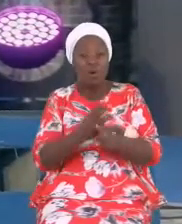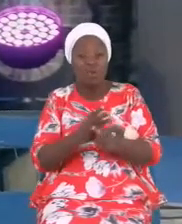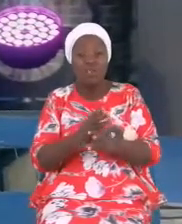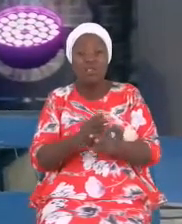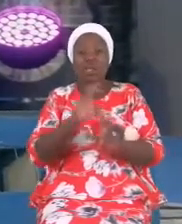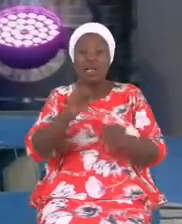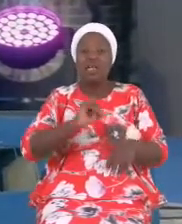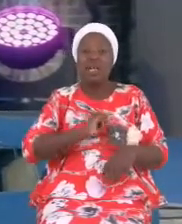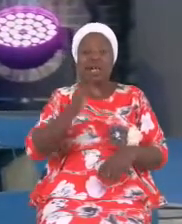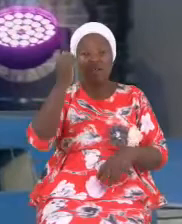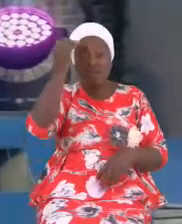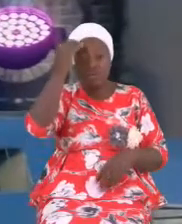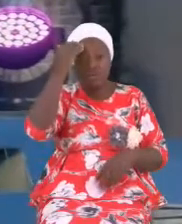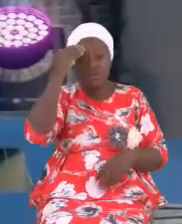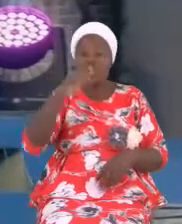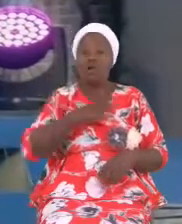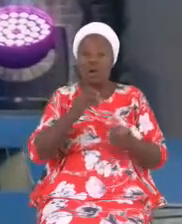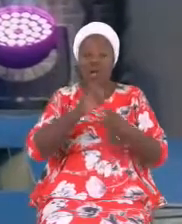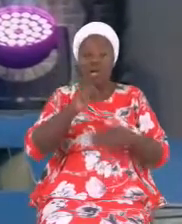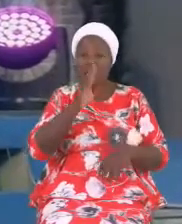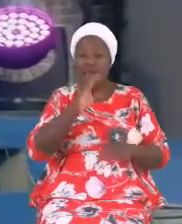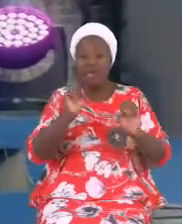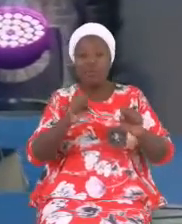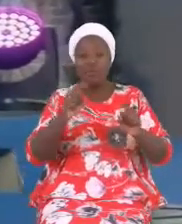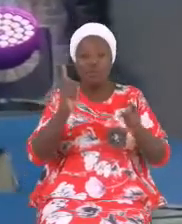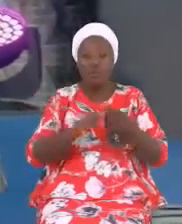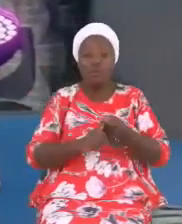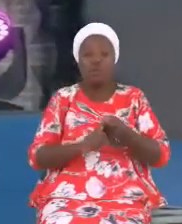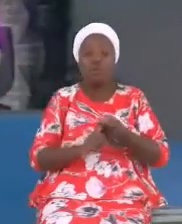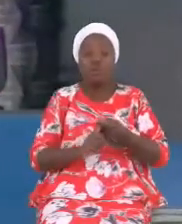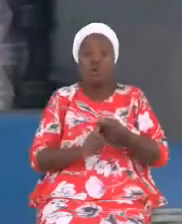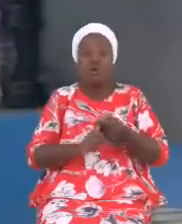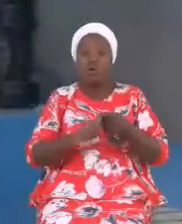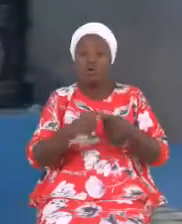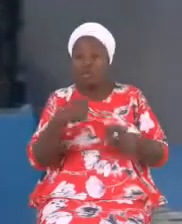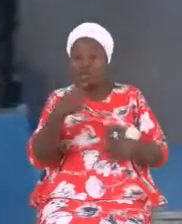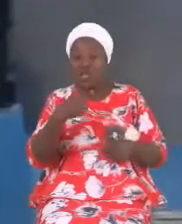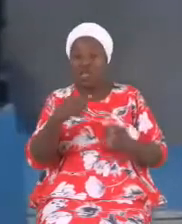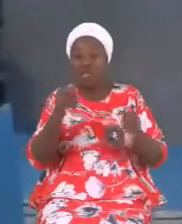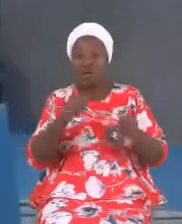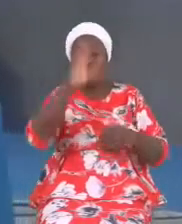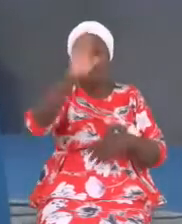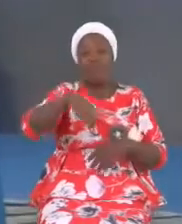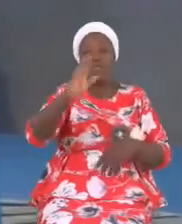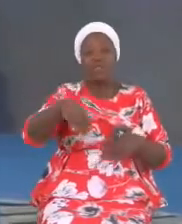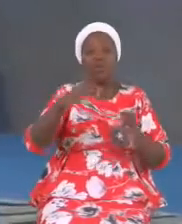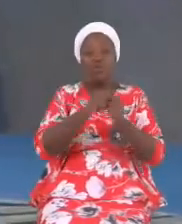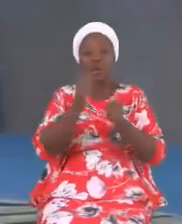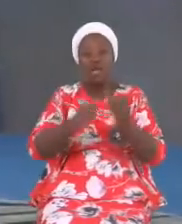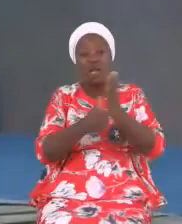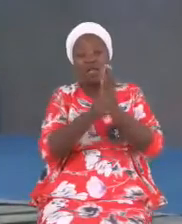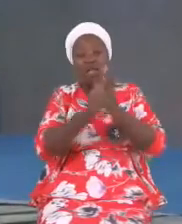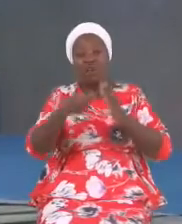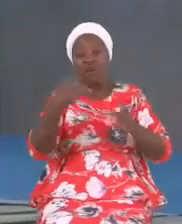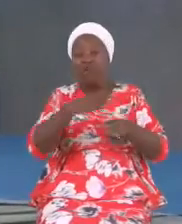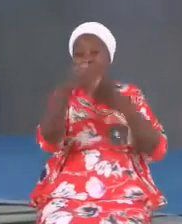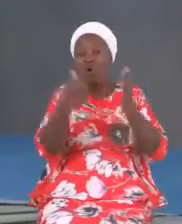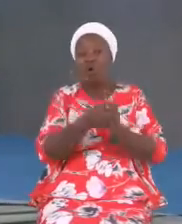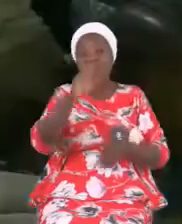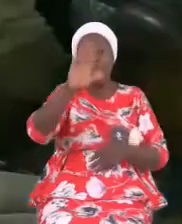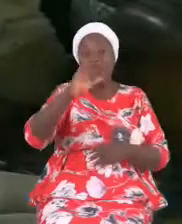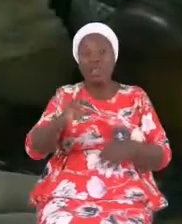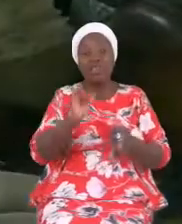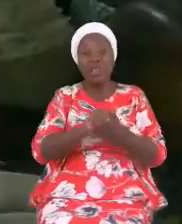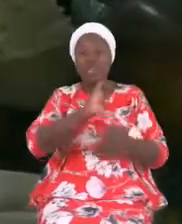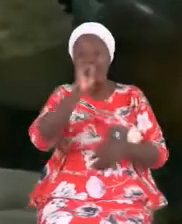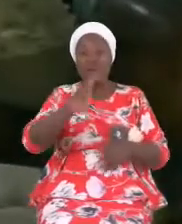I be able to paint with the skill of all the painters that ever lived in the world?